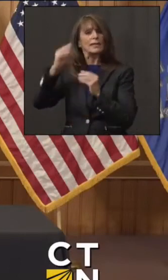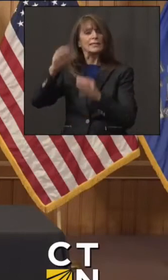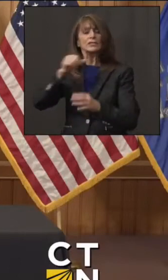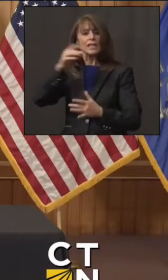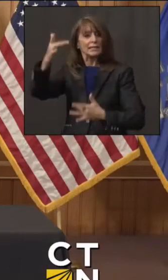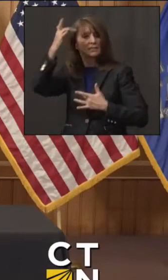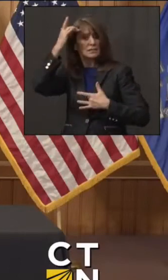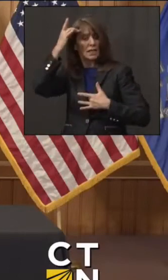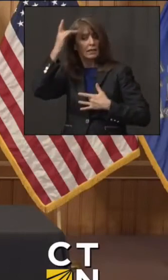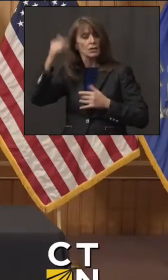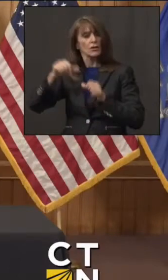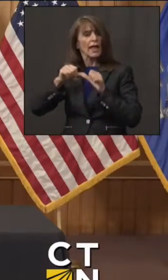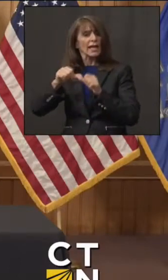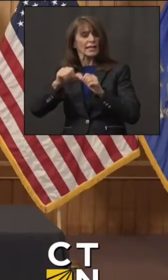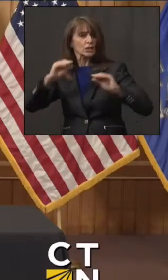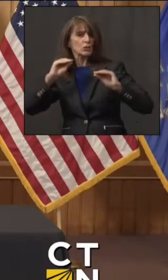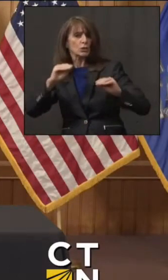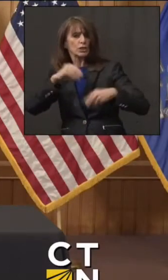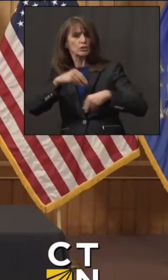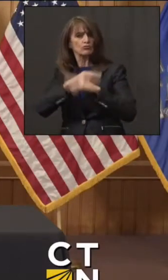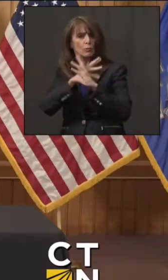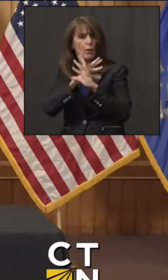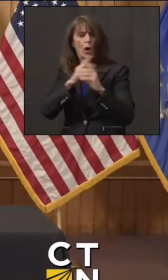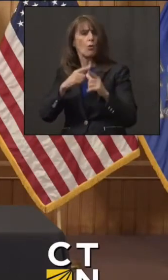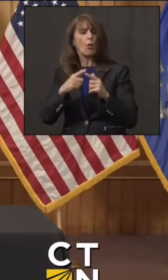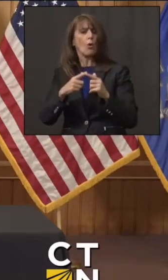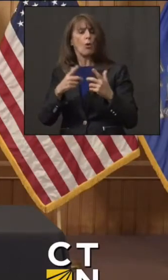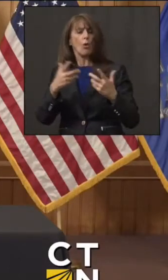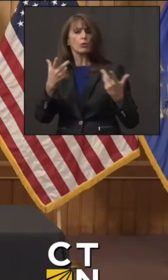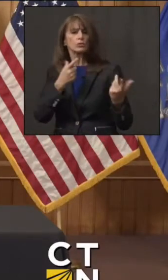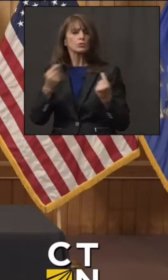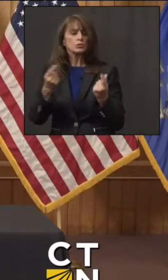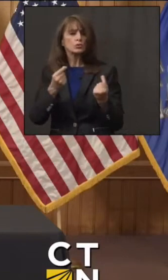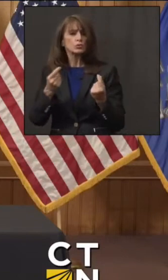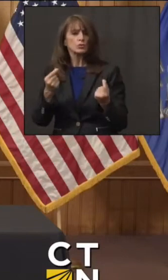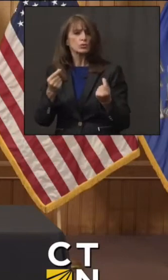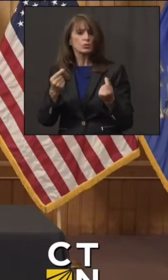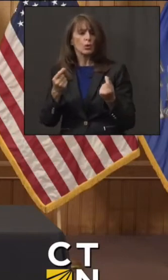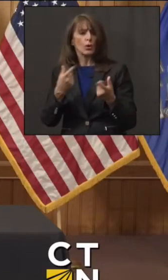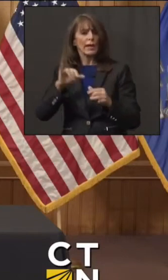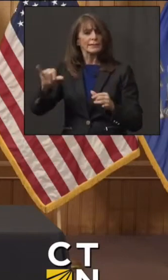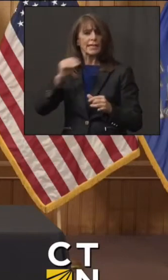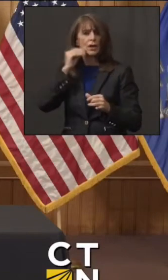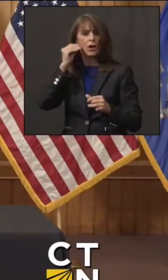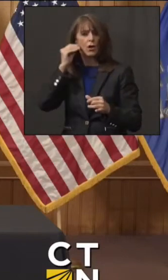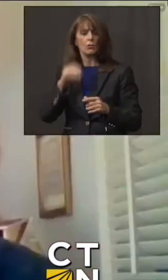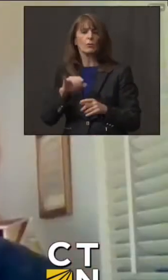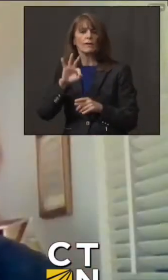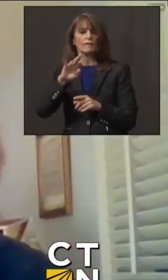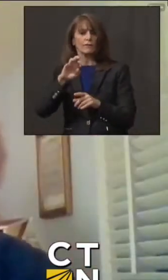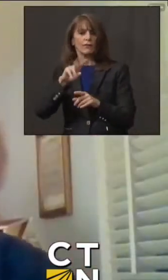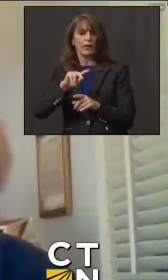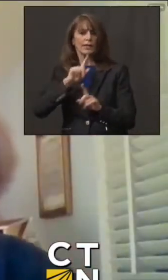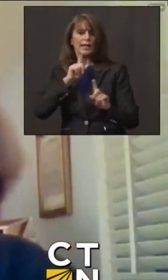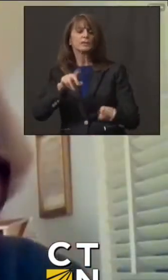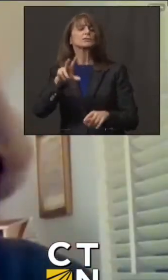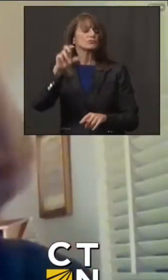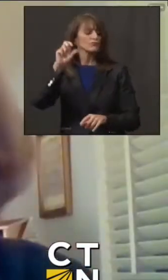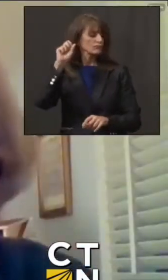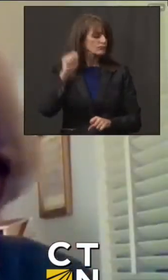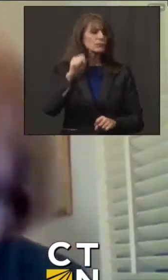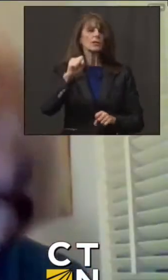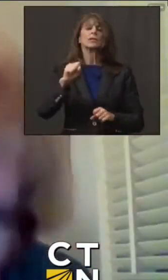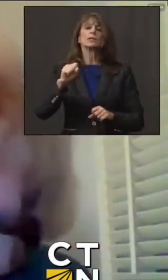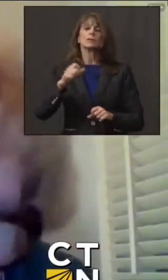are they teaching online? Are they somehow still helping the systems? Yes, absolutely. Teachers